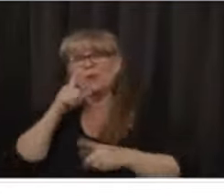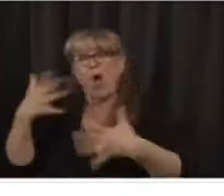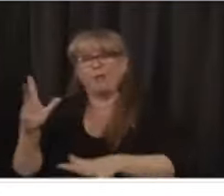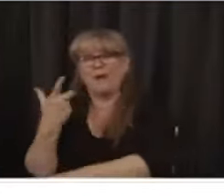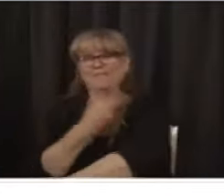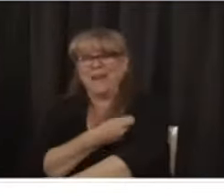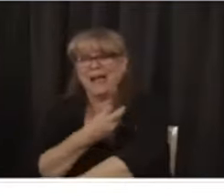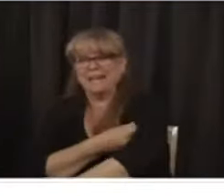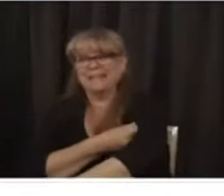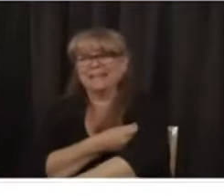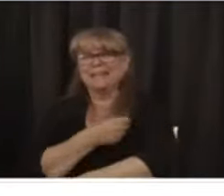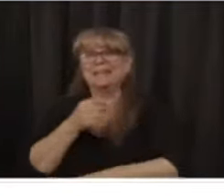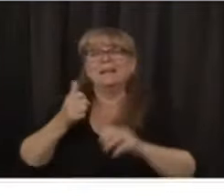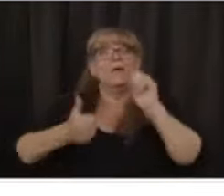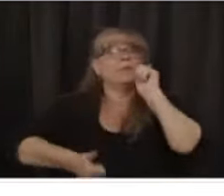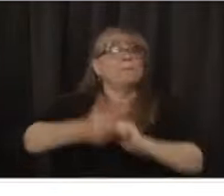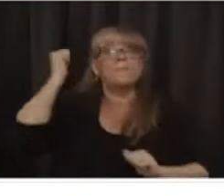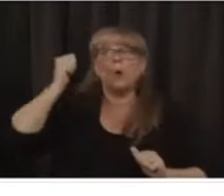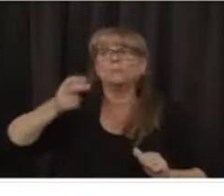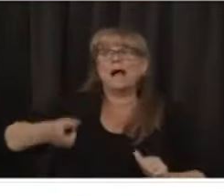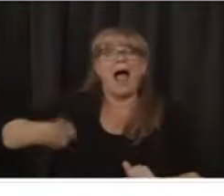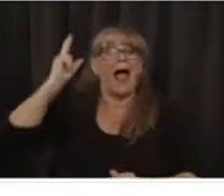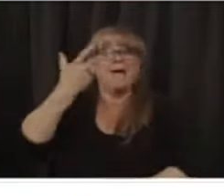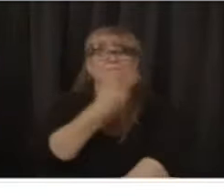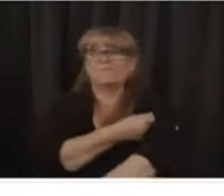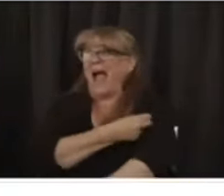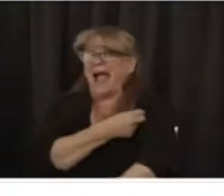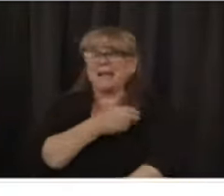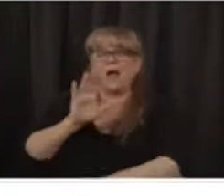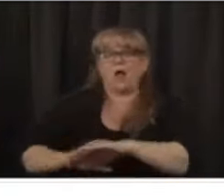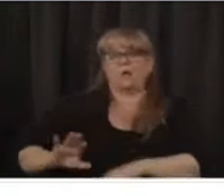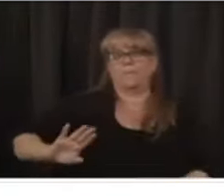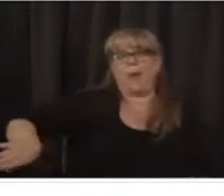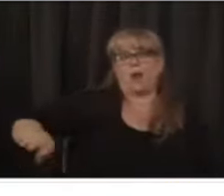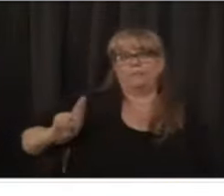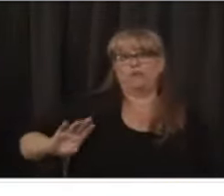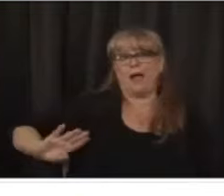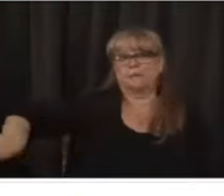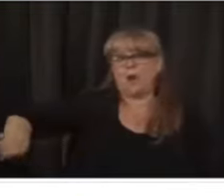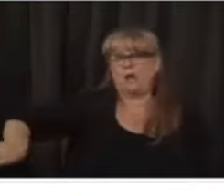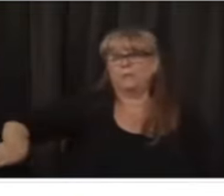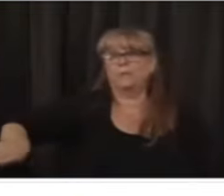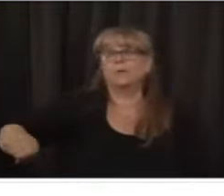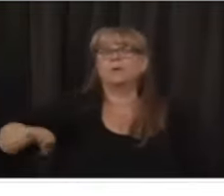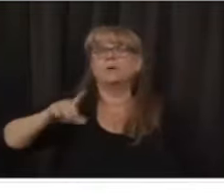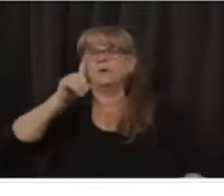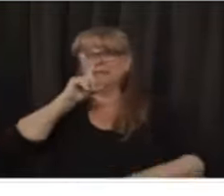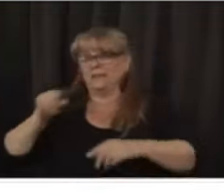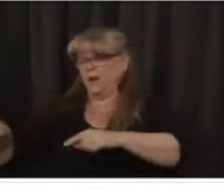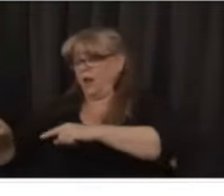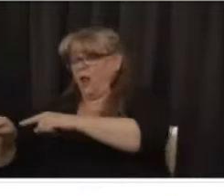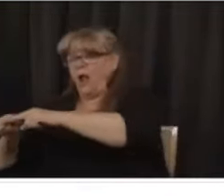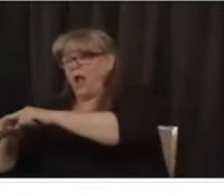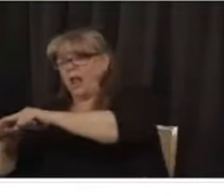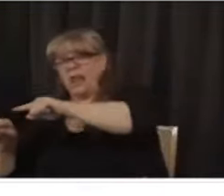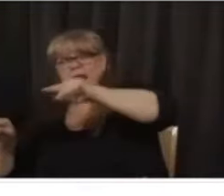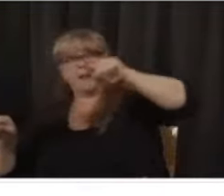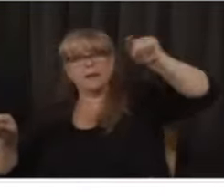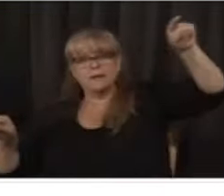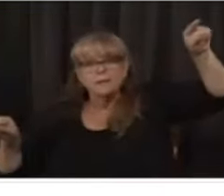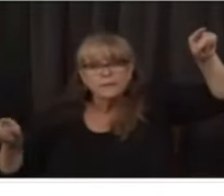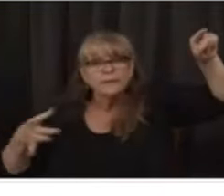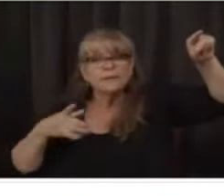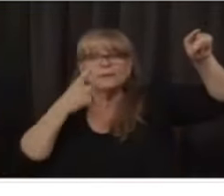in the lower right-hand corner. And you see this diagonal line that we've drawn that is showing you really that correlation, that